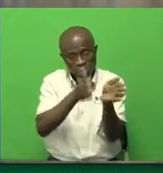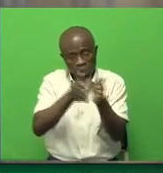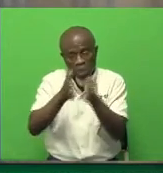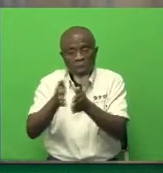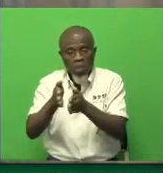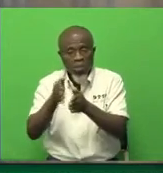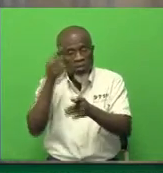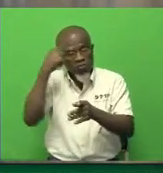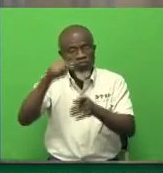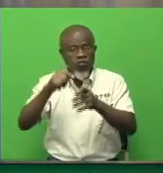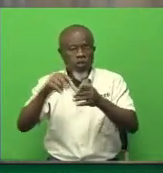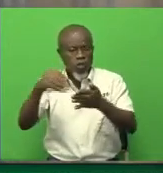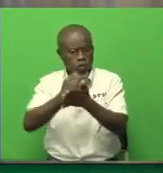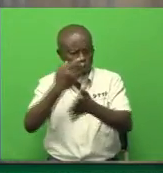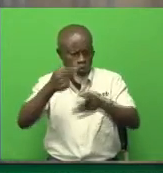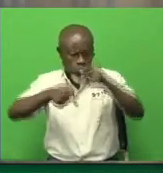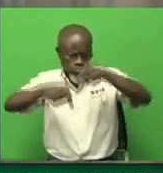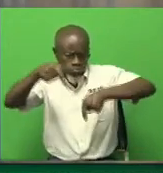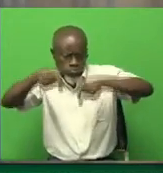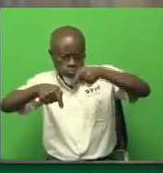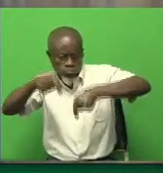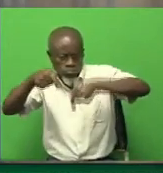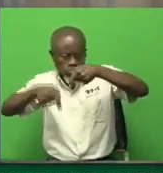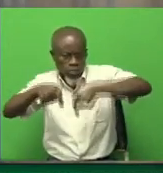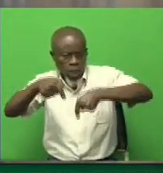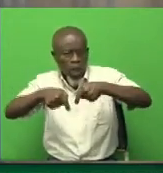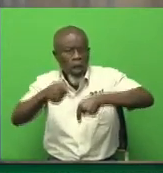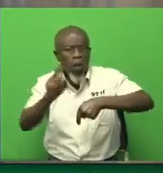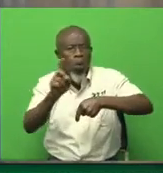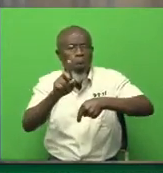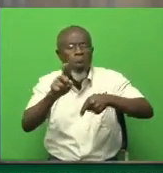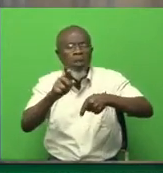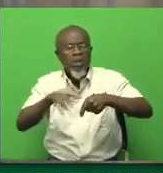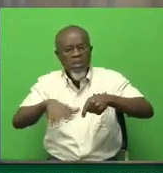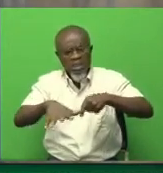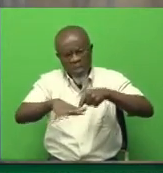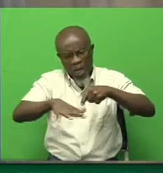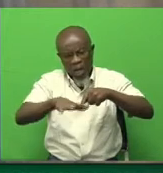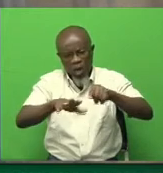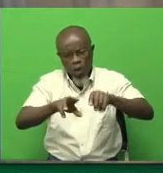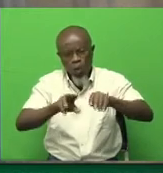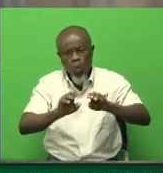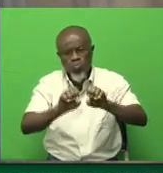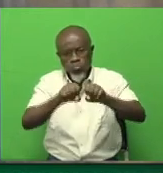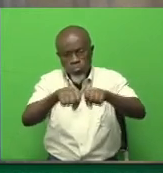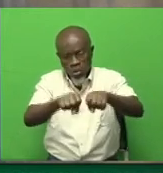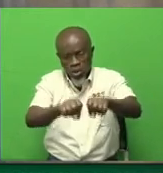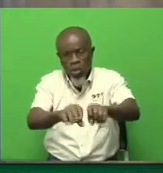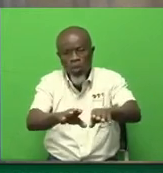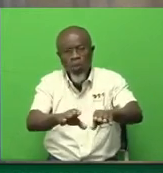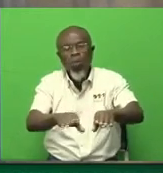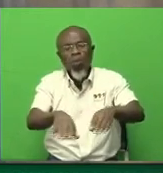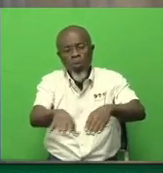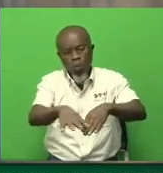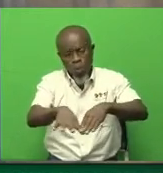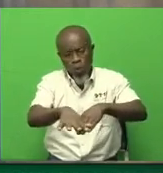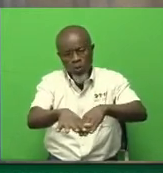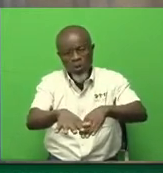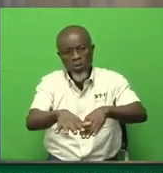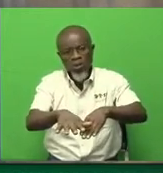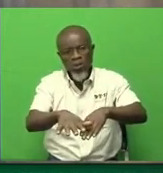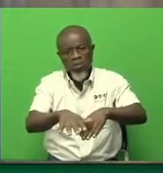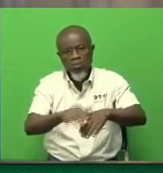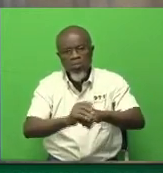for new oil wells and shallow Marine errors whether an existing thank